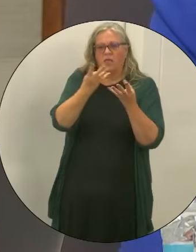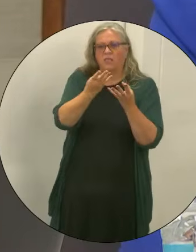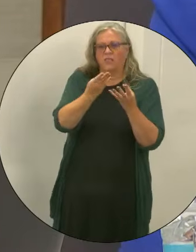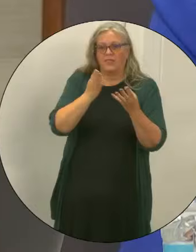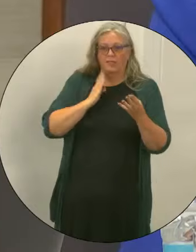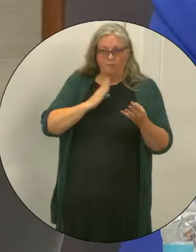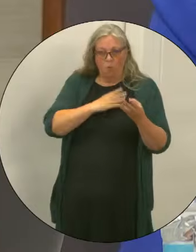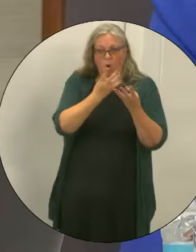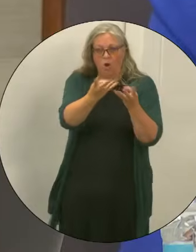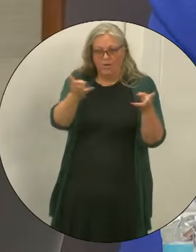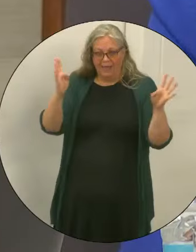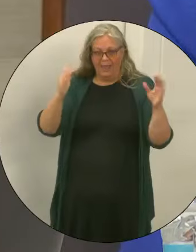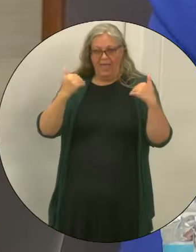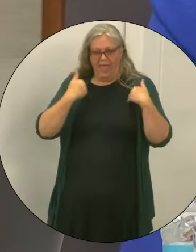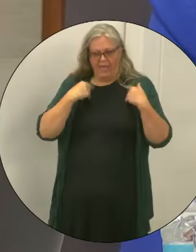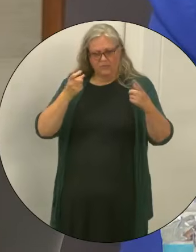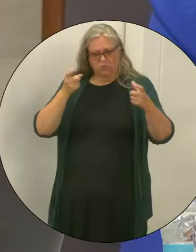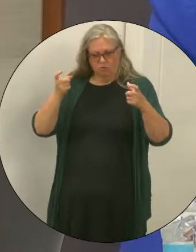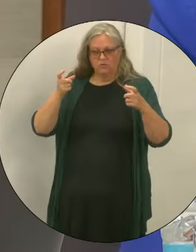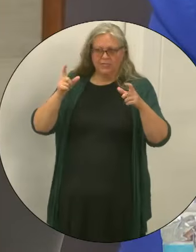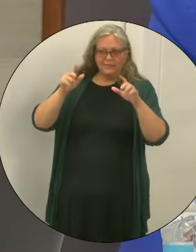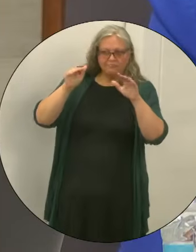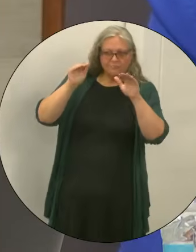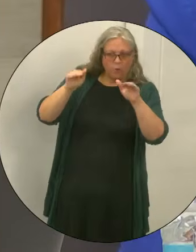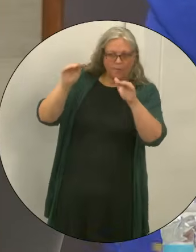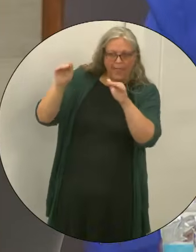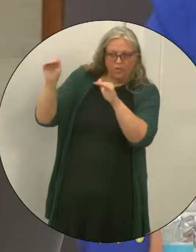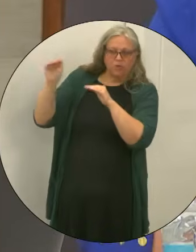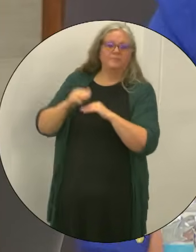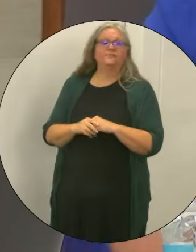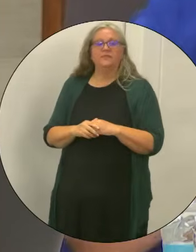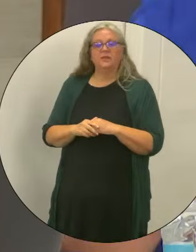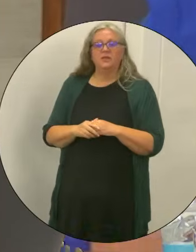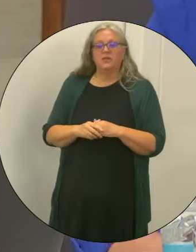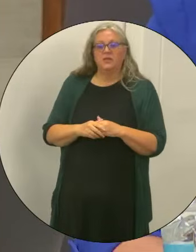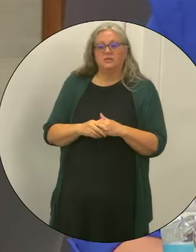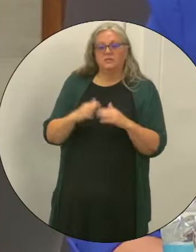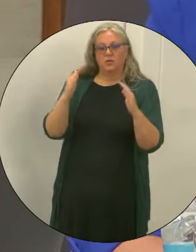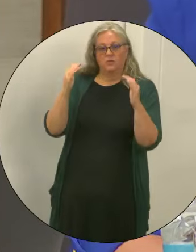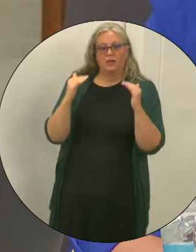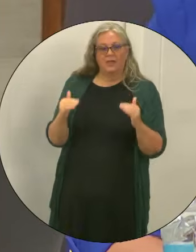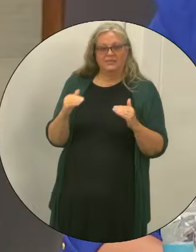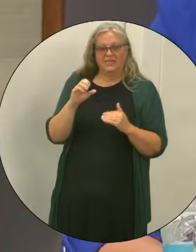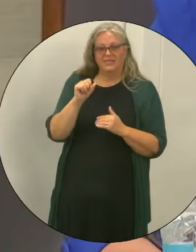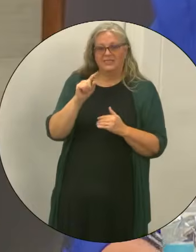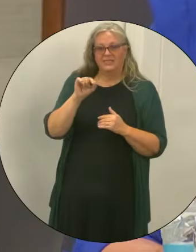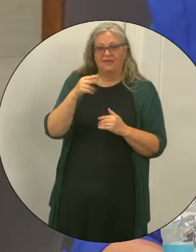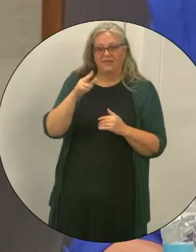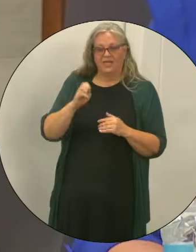of oversight on. So just a reminder on that one. Next up, we have Stephanie Kinsley.